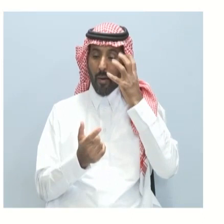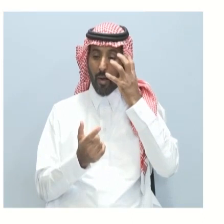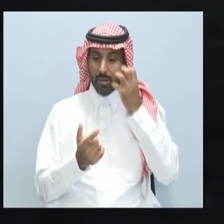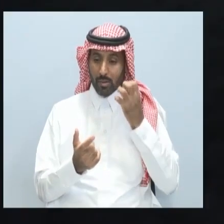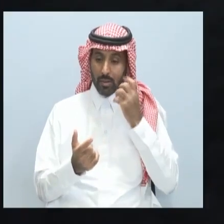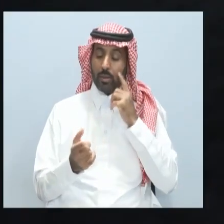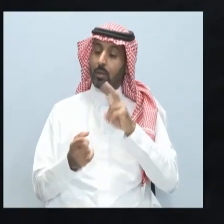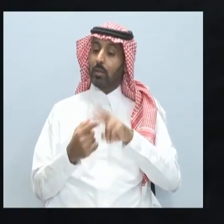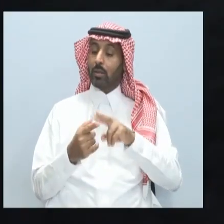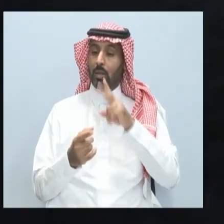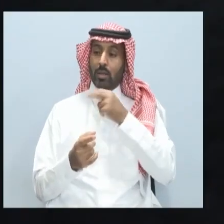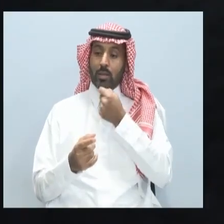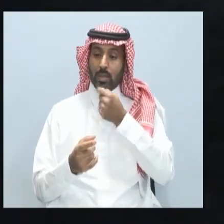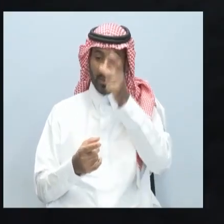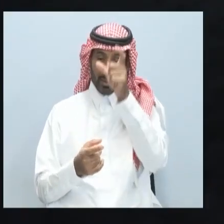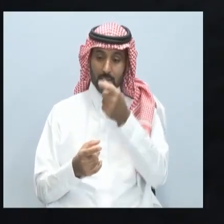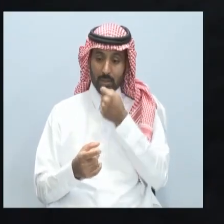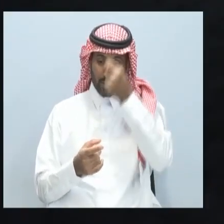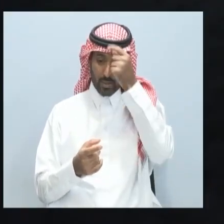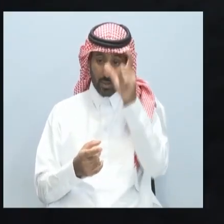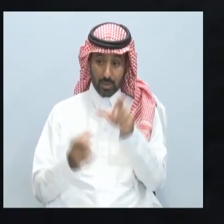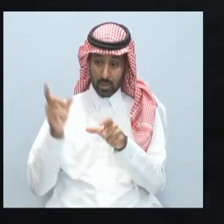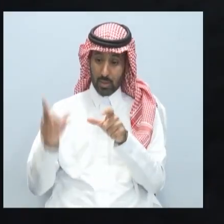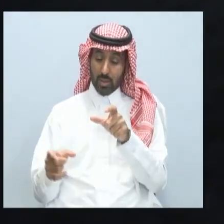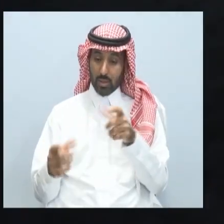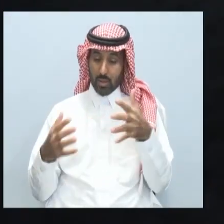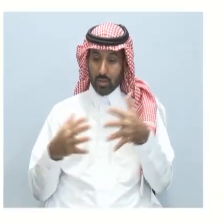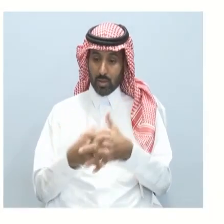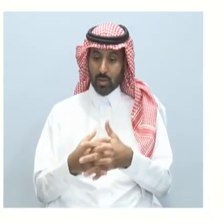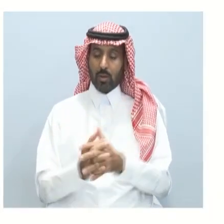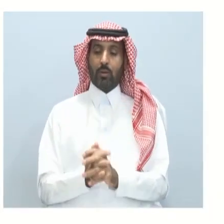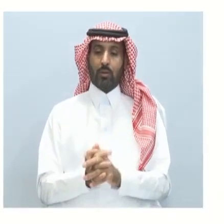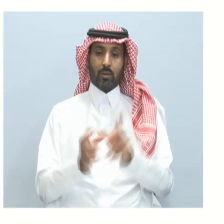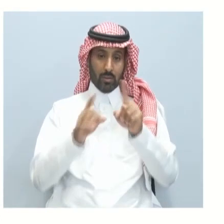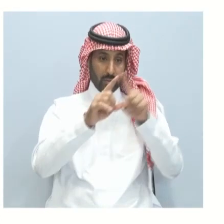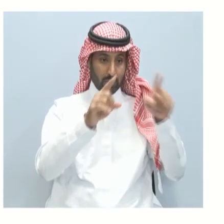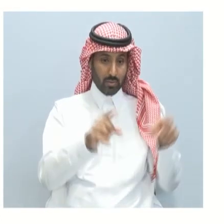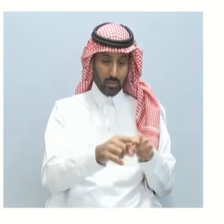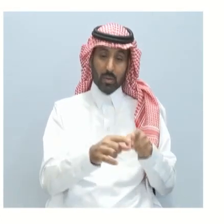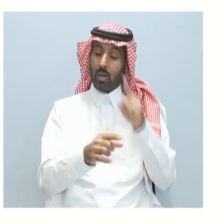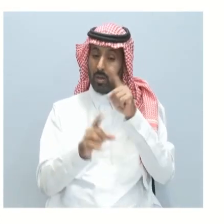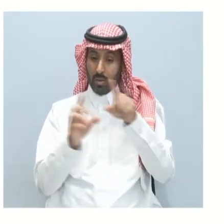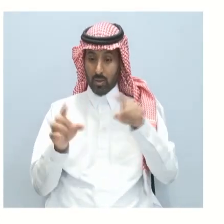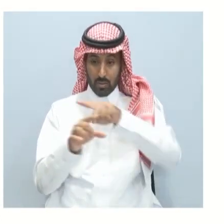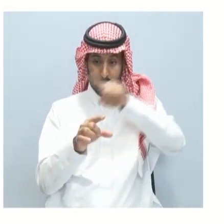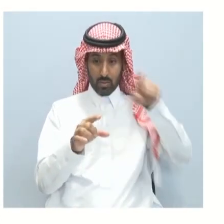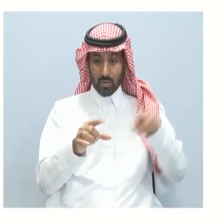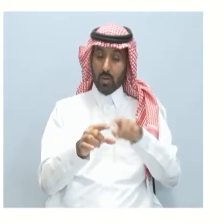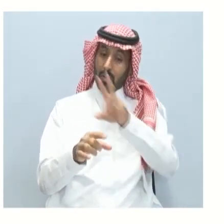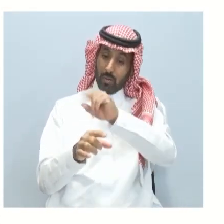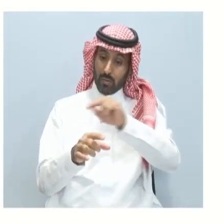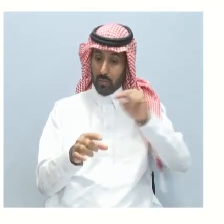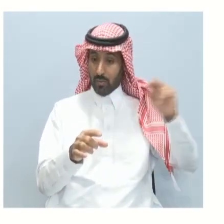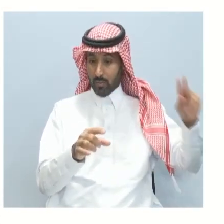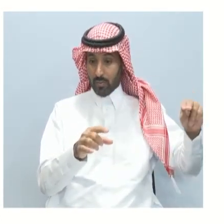they shared together, and we had a Venn diagram just to show what are the different characteristics and the things